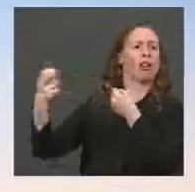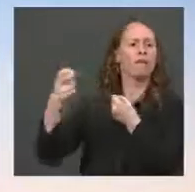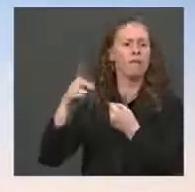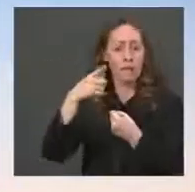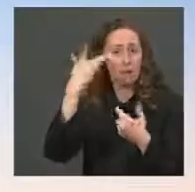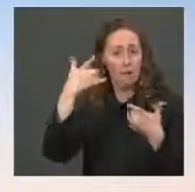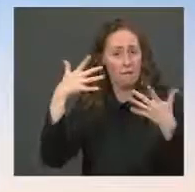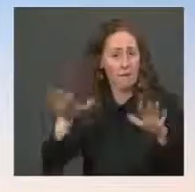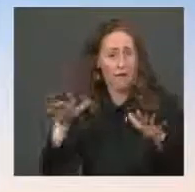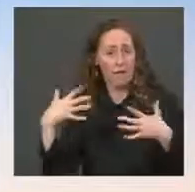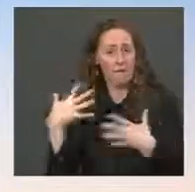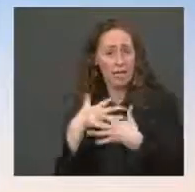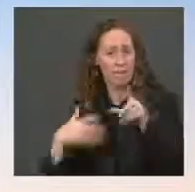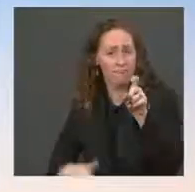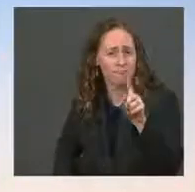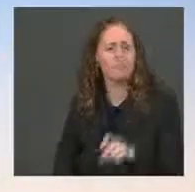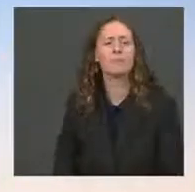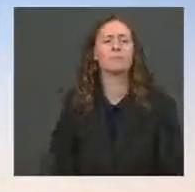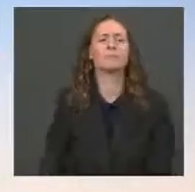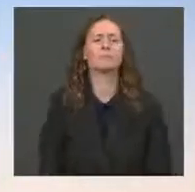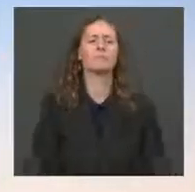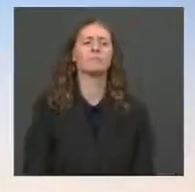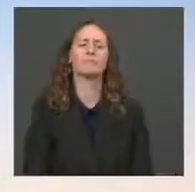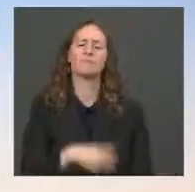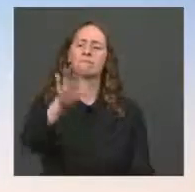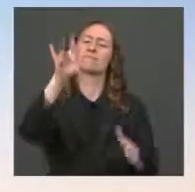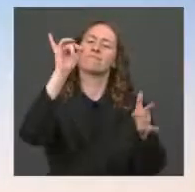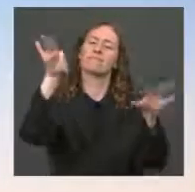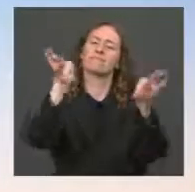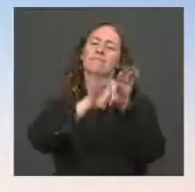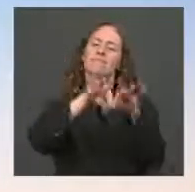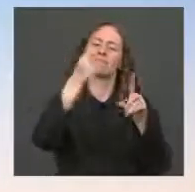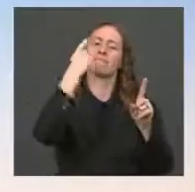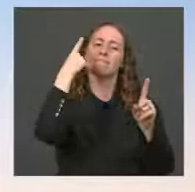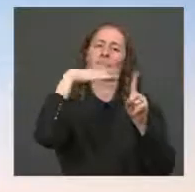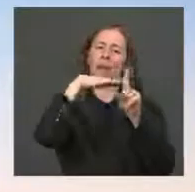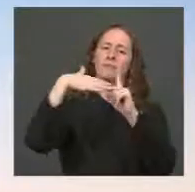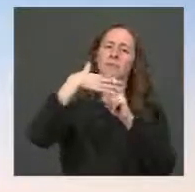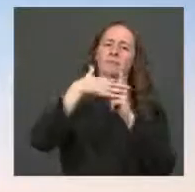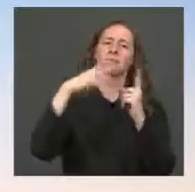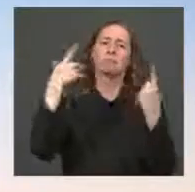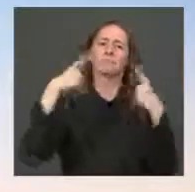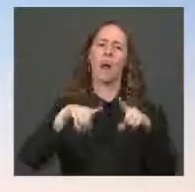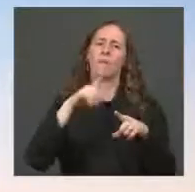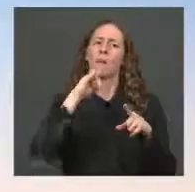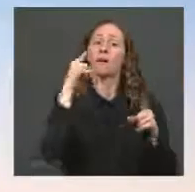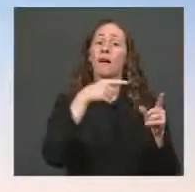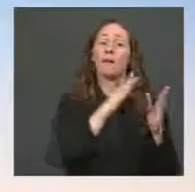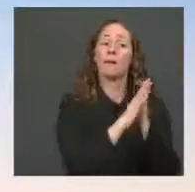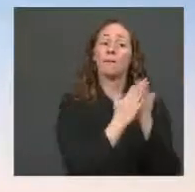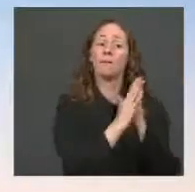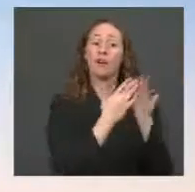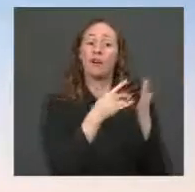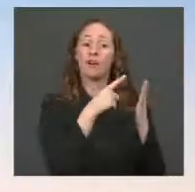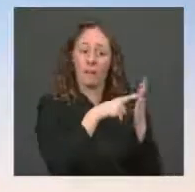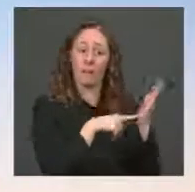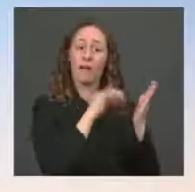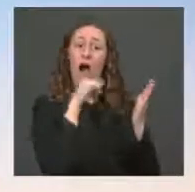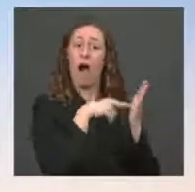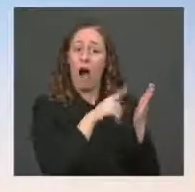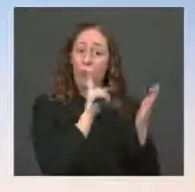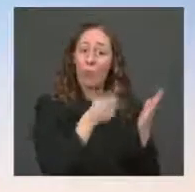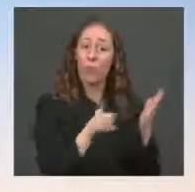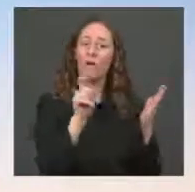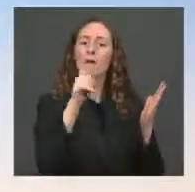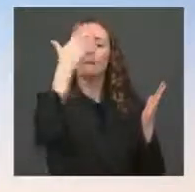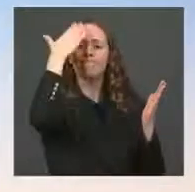here, one, let me just restate again, that there are a range of reports in this book, anonymous, unconfirmed. I realize that the